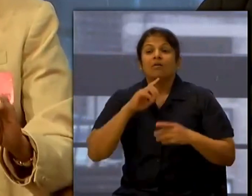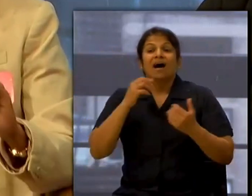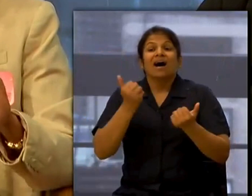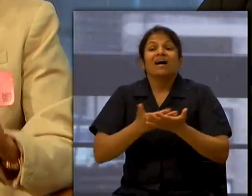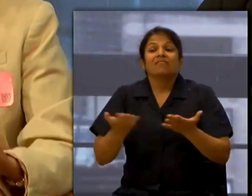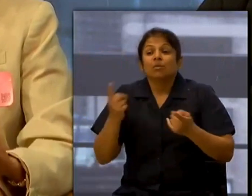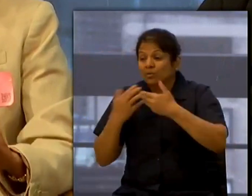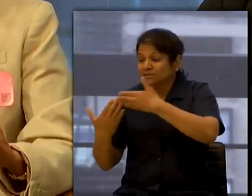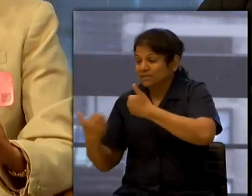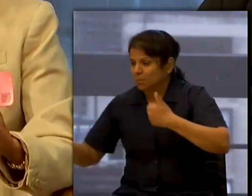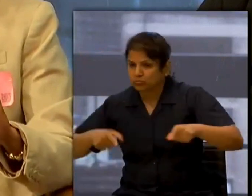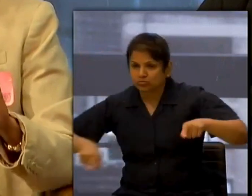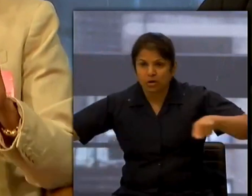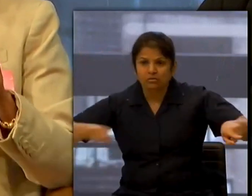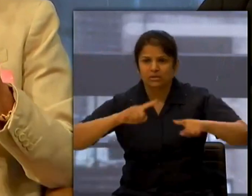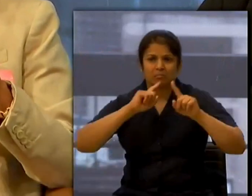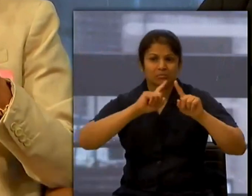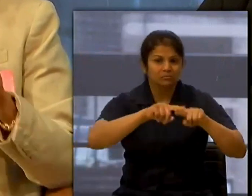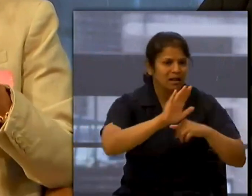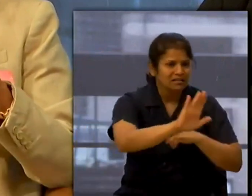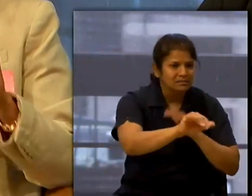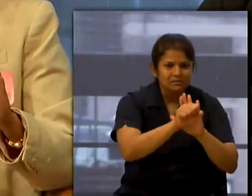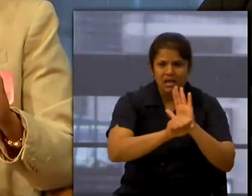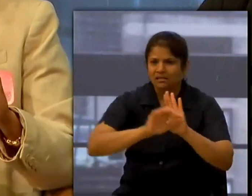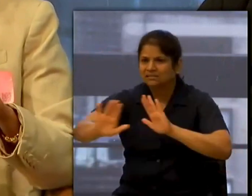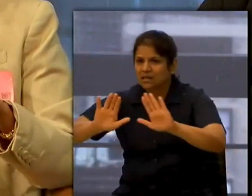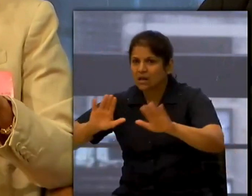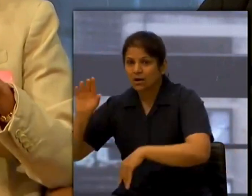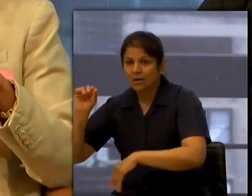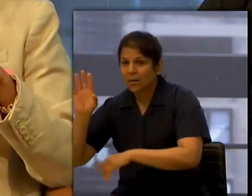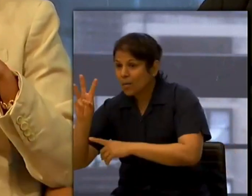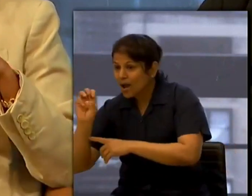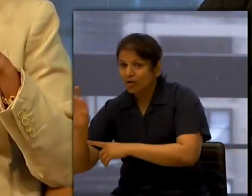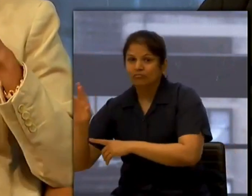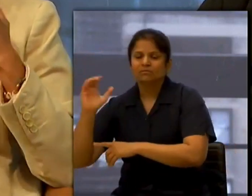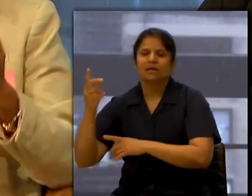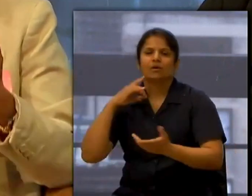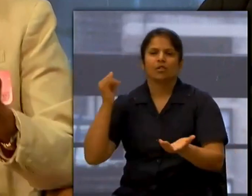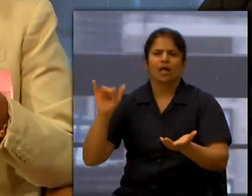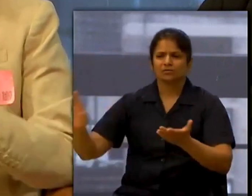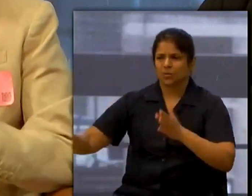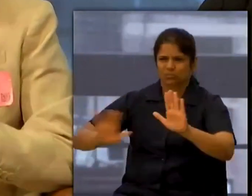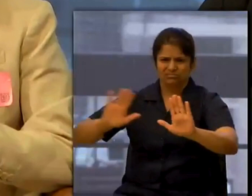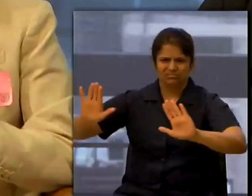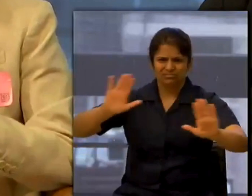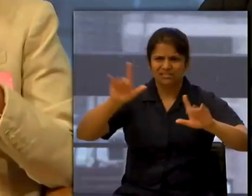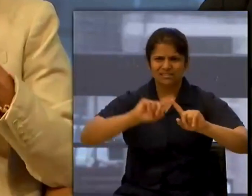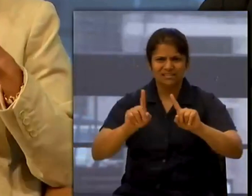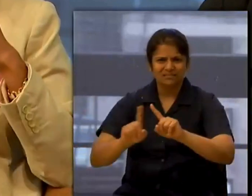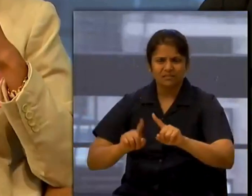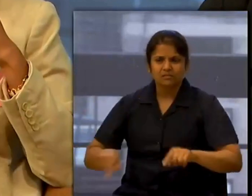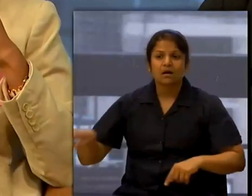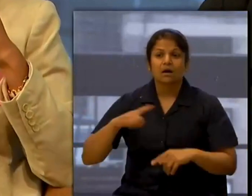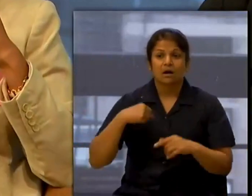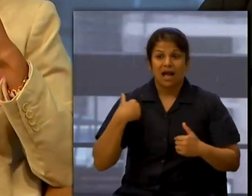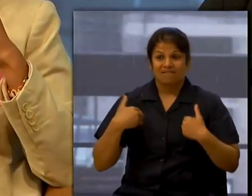state or a waiver population, it's much harder to develop like great quality of care standards